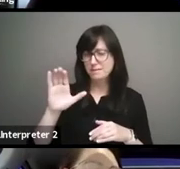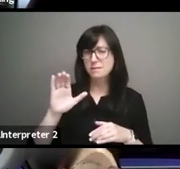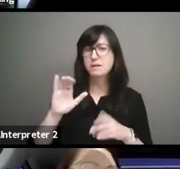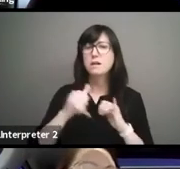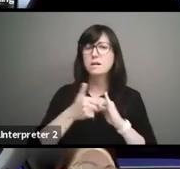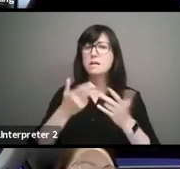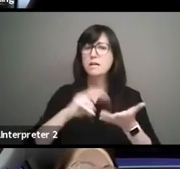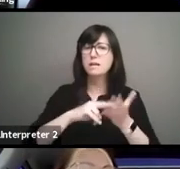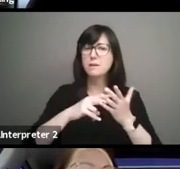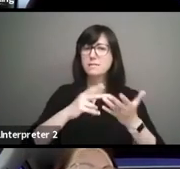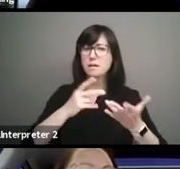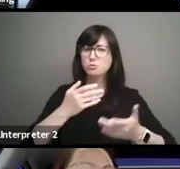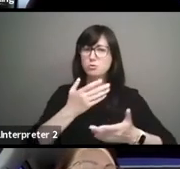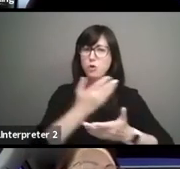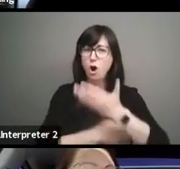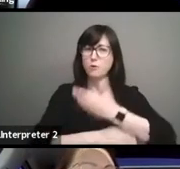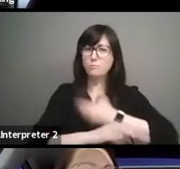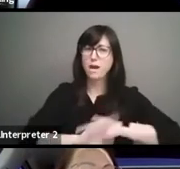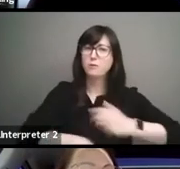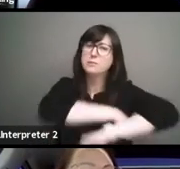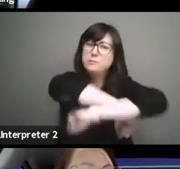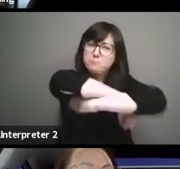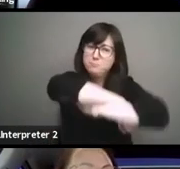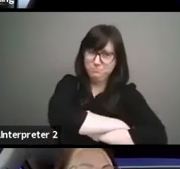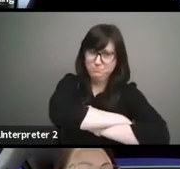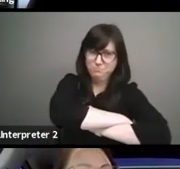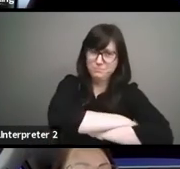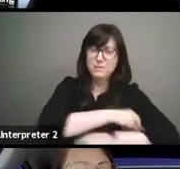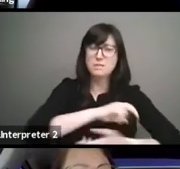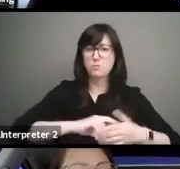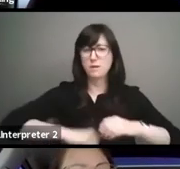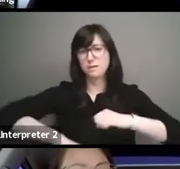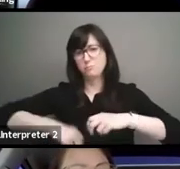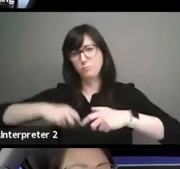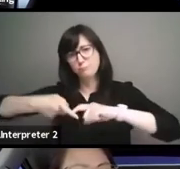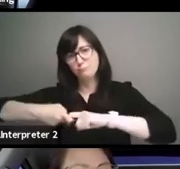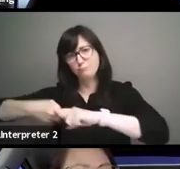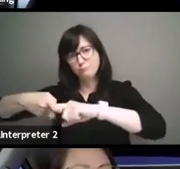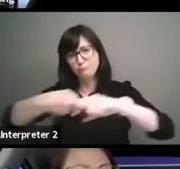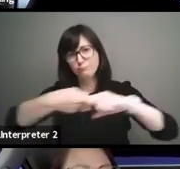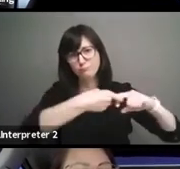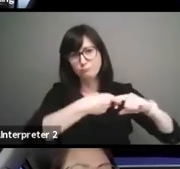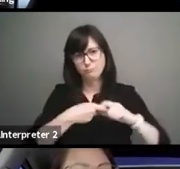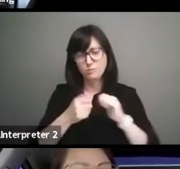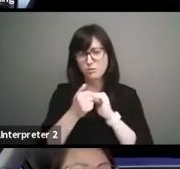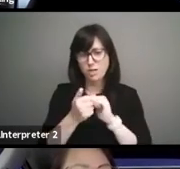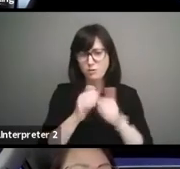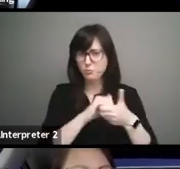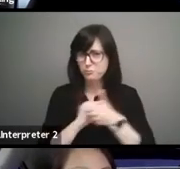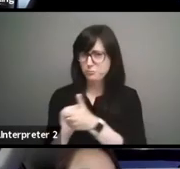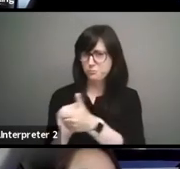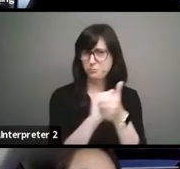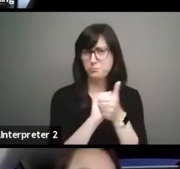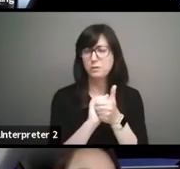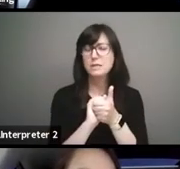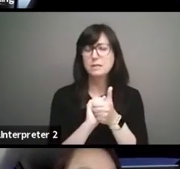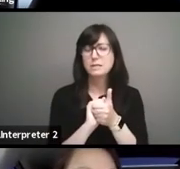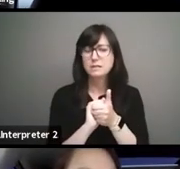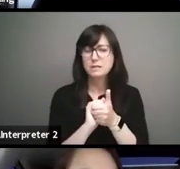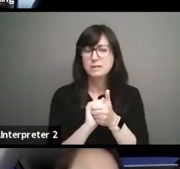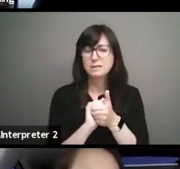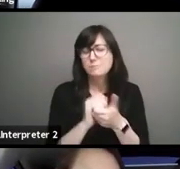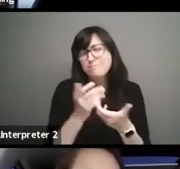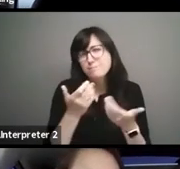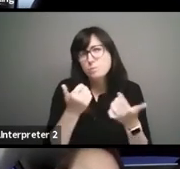arms. It's a community initiative where we are trying to basically fill